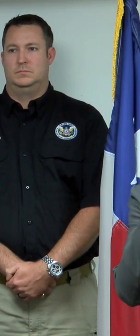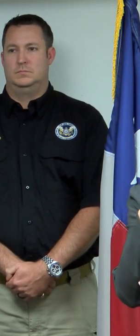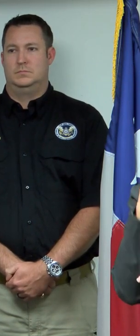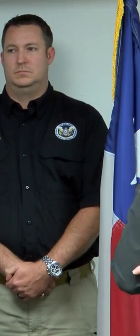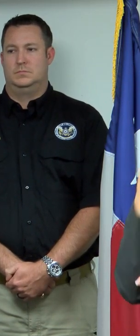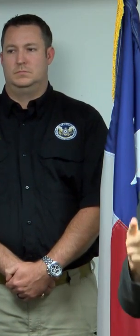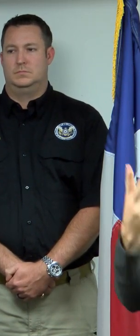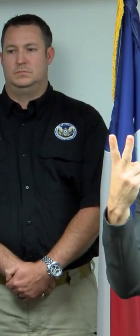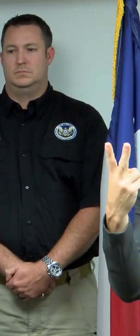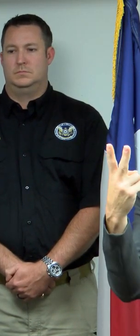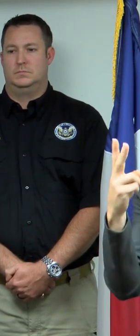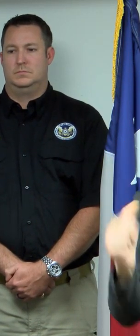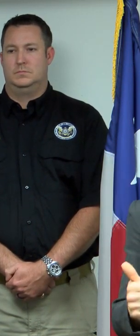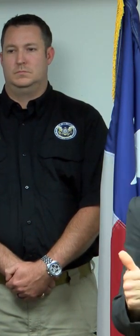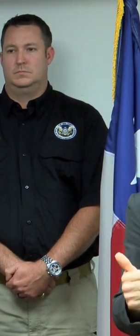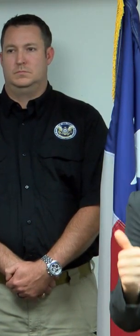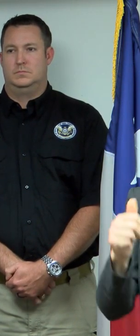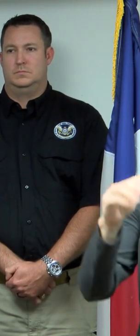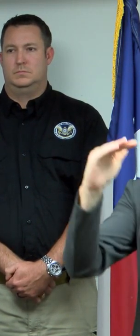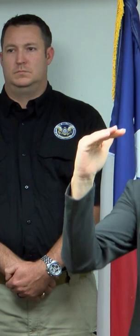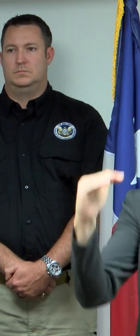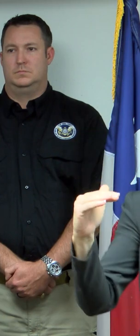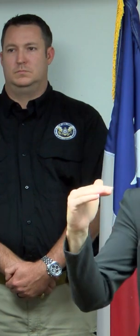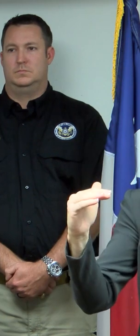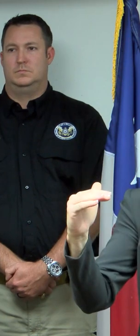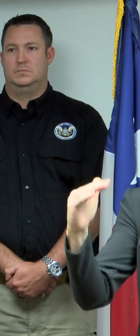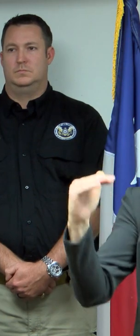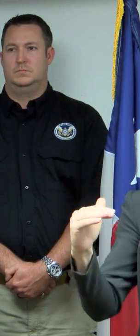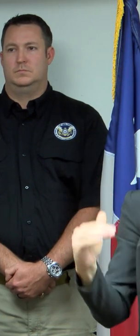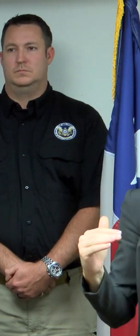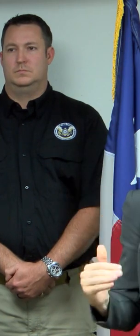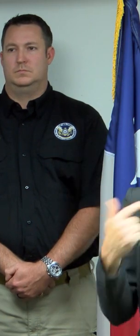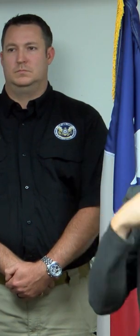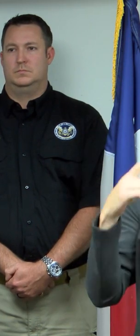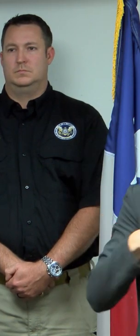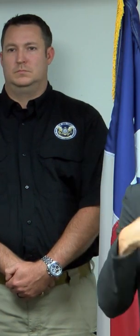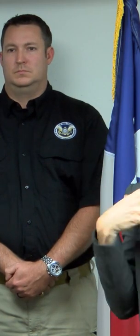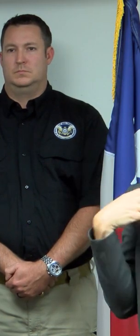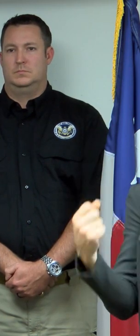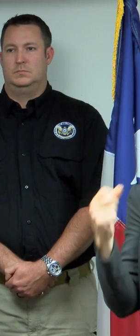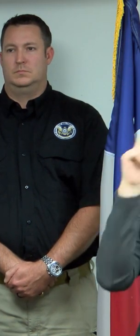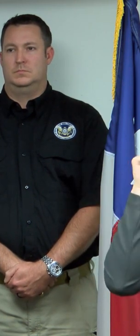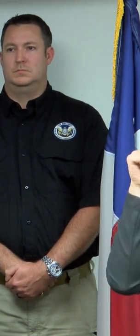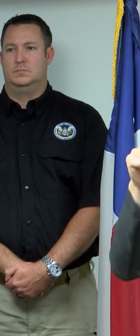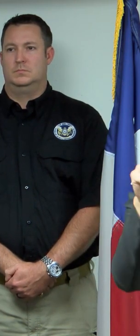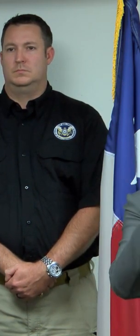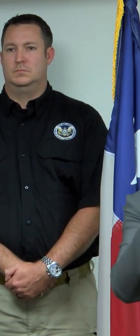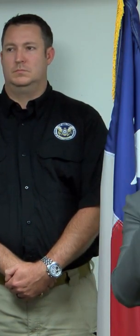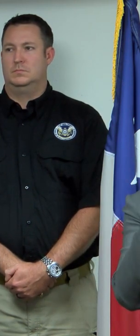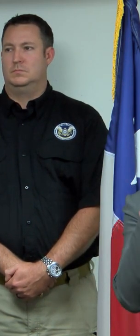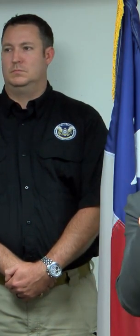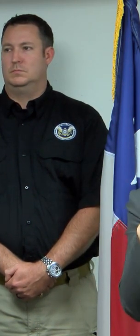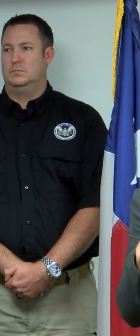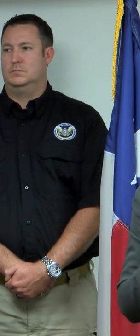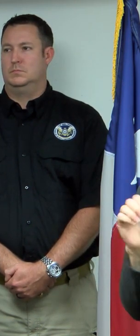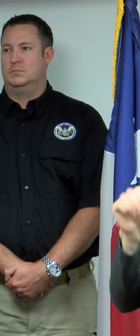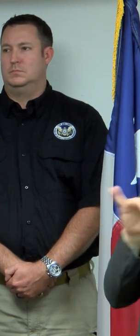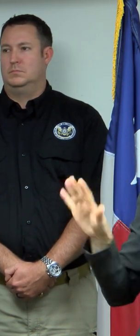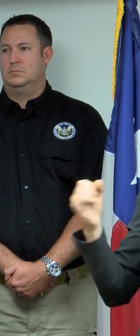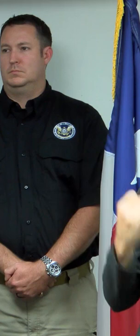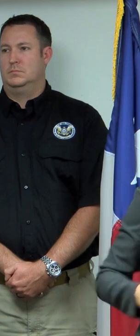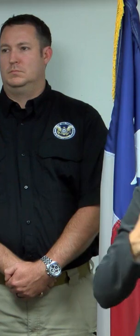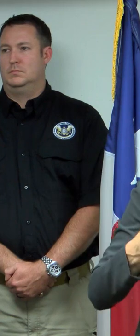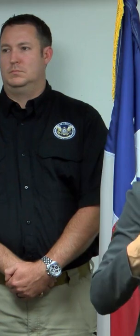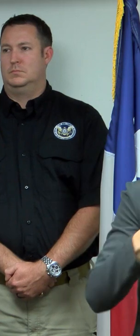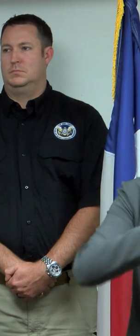drop in Orchard. So the flood wave is making its way down. We feel confident in the forecast at Richmond in the days to come. Can you